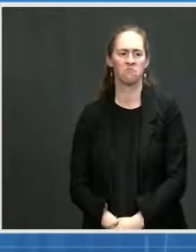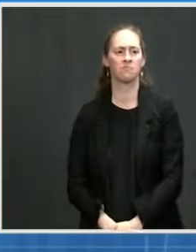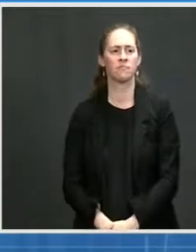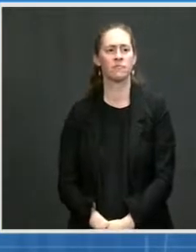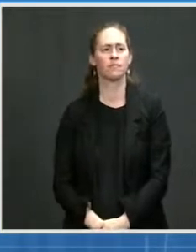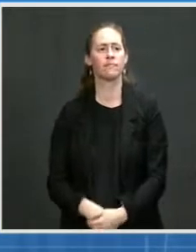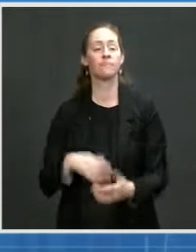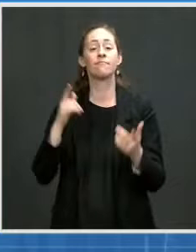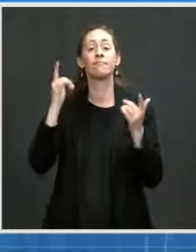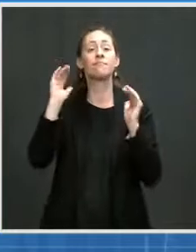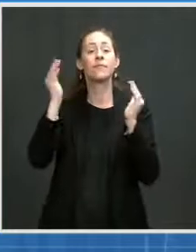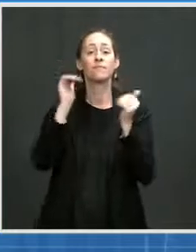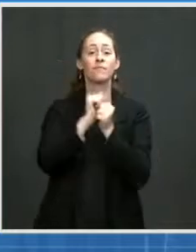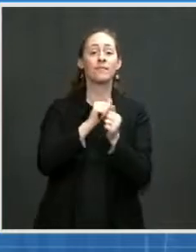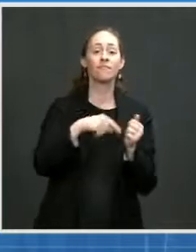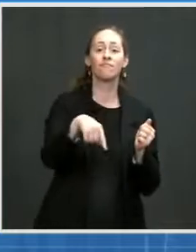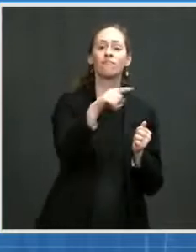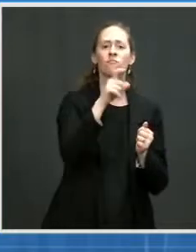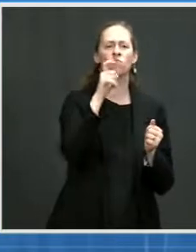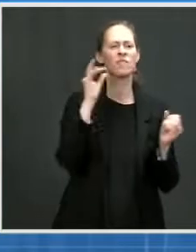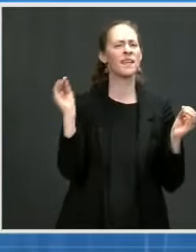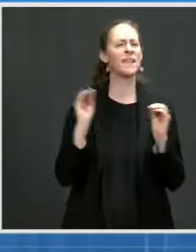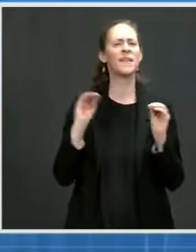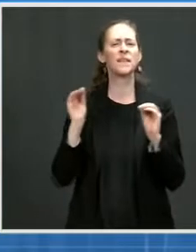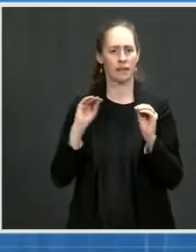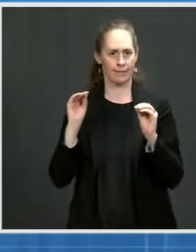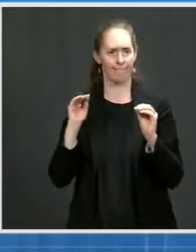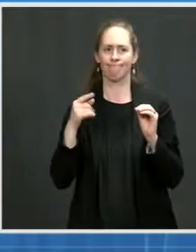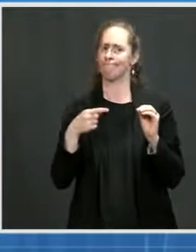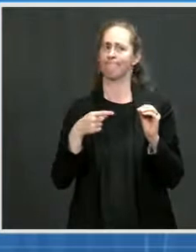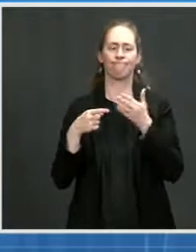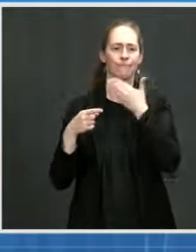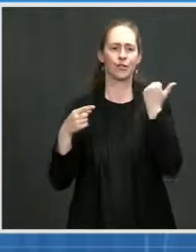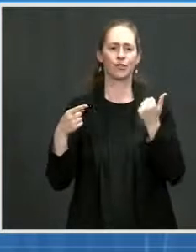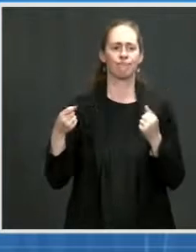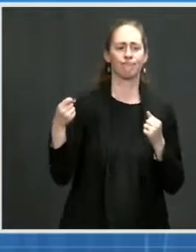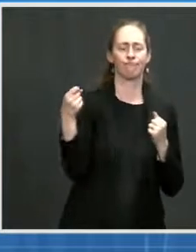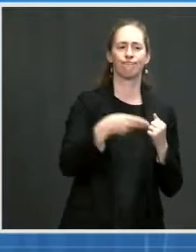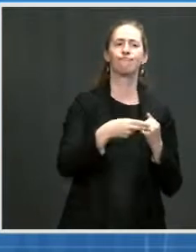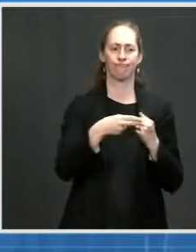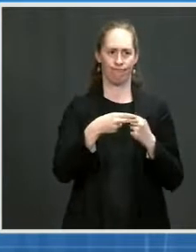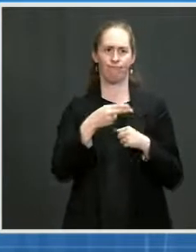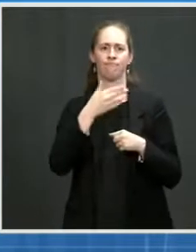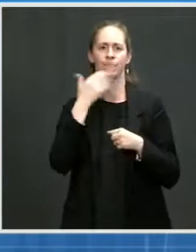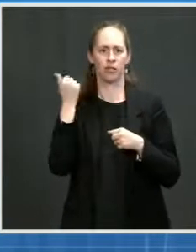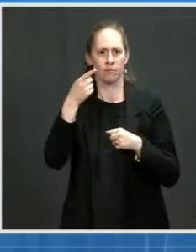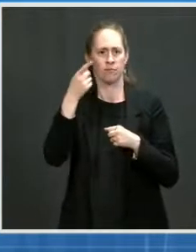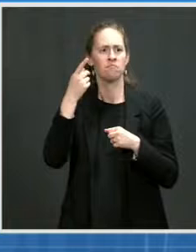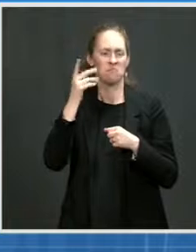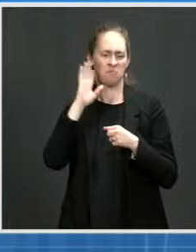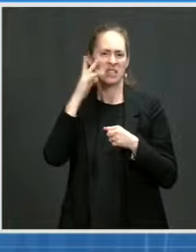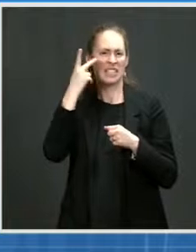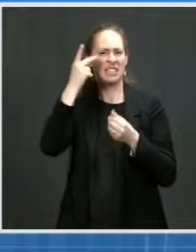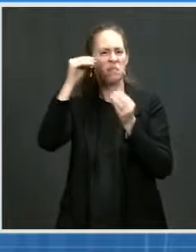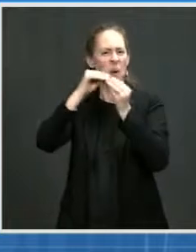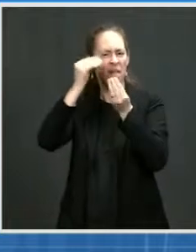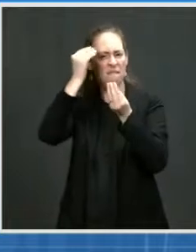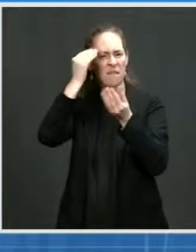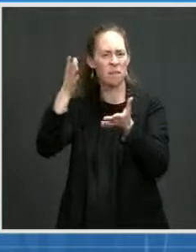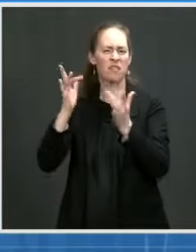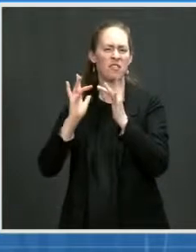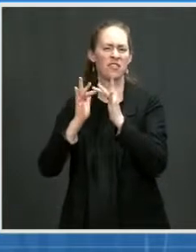will immediately be on the treatment guidelines panel. Next slide. I just want to also introduce you to something